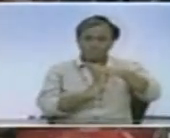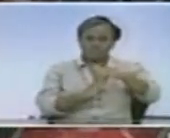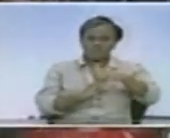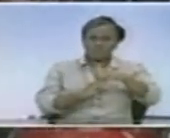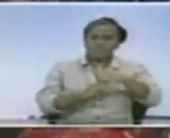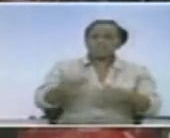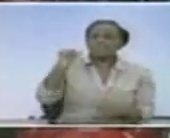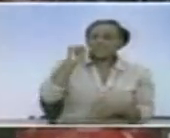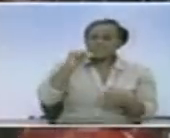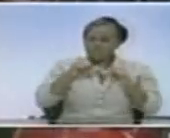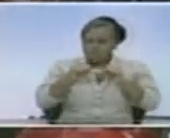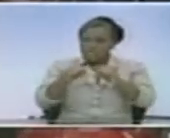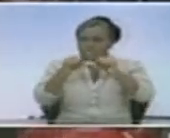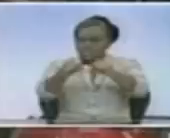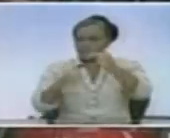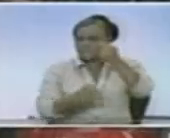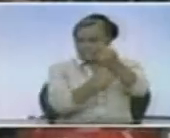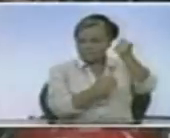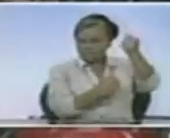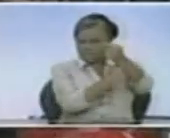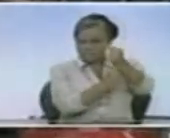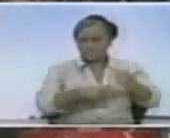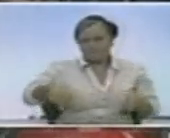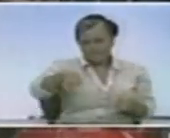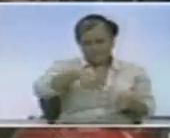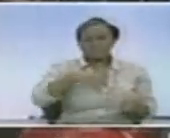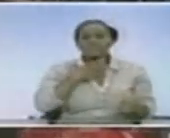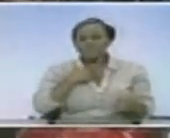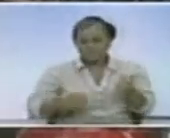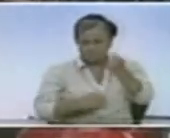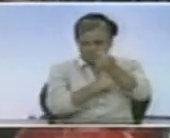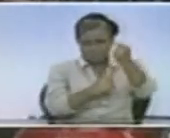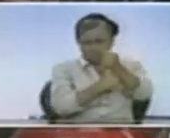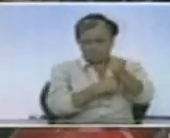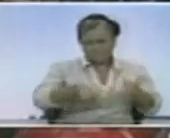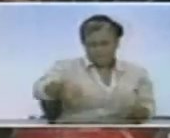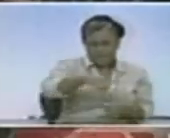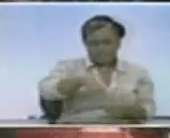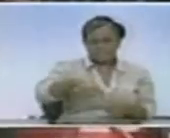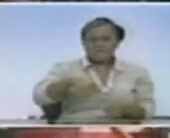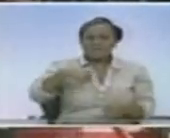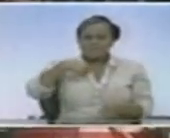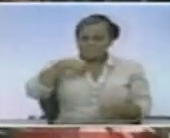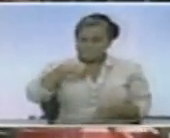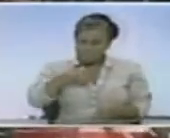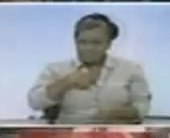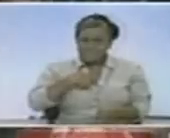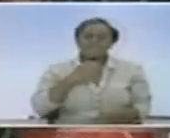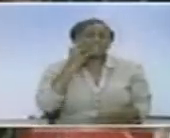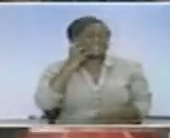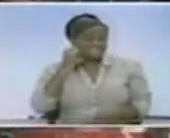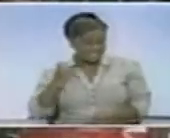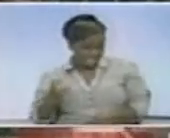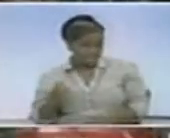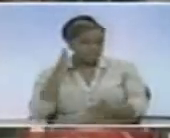Britain continues to support us and would like to support us. And I am really sad when I